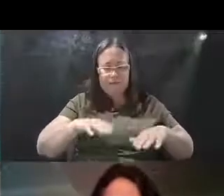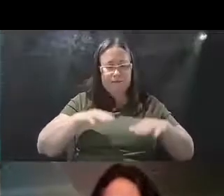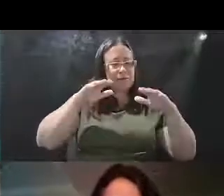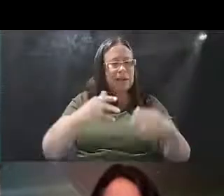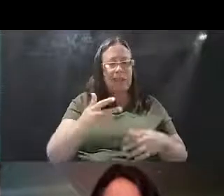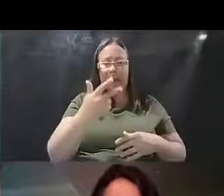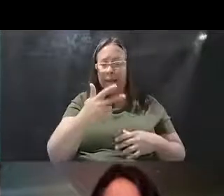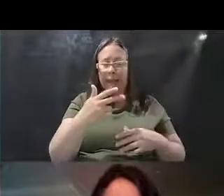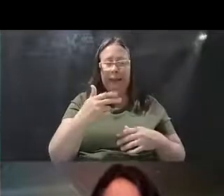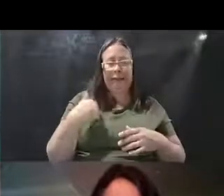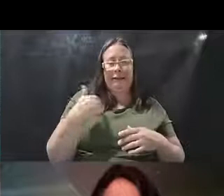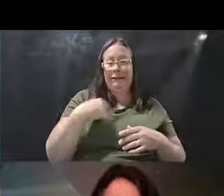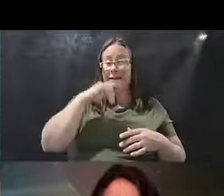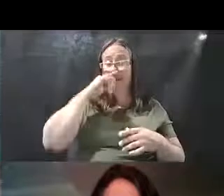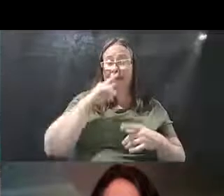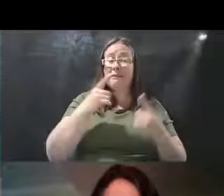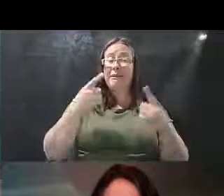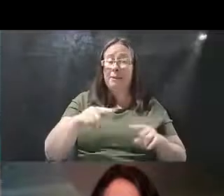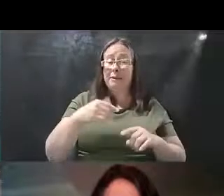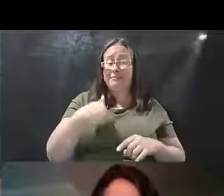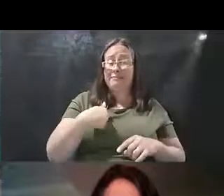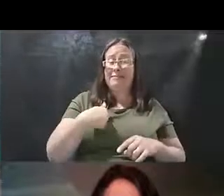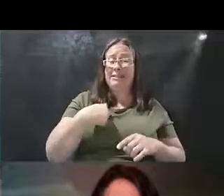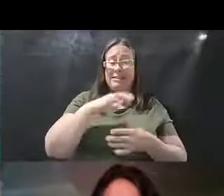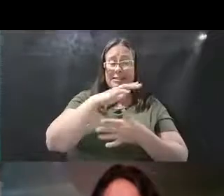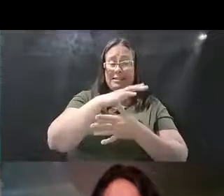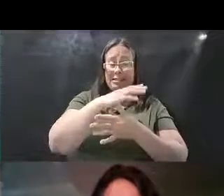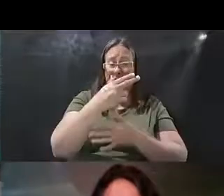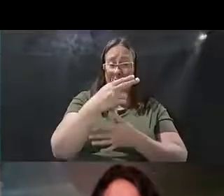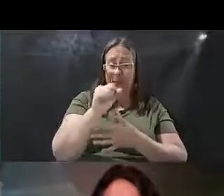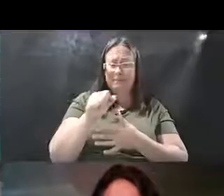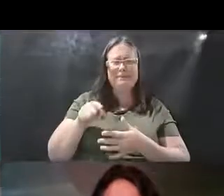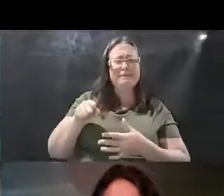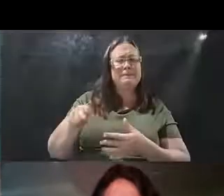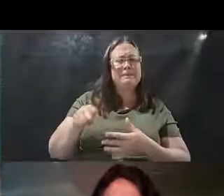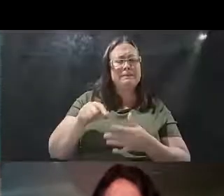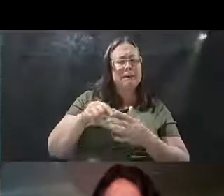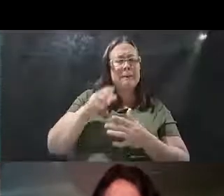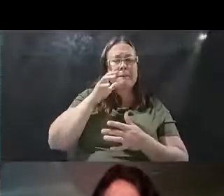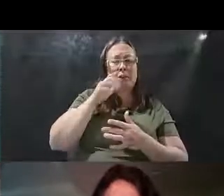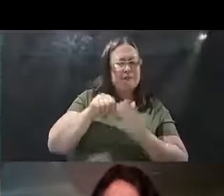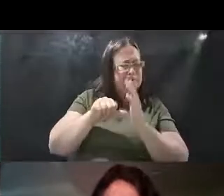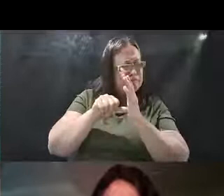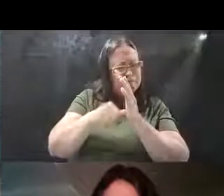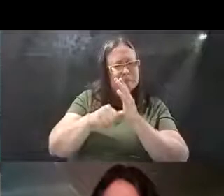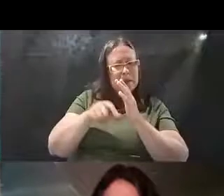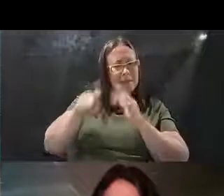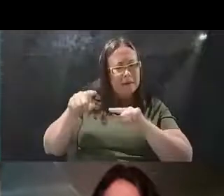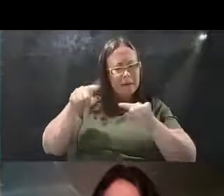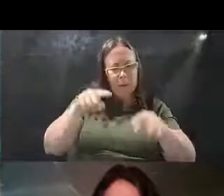was a senior in high school, she insisted that I go to college, even though that was going to be